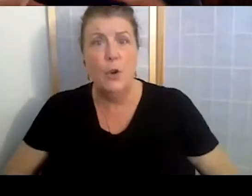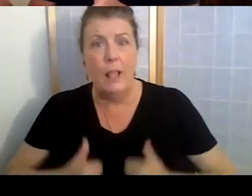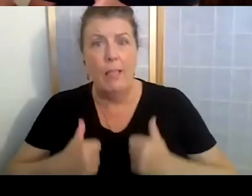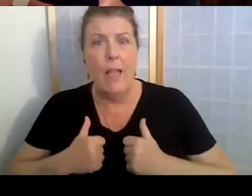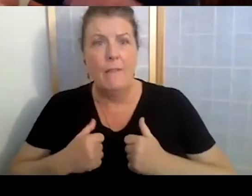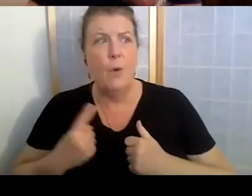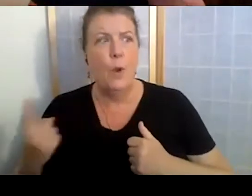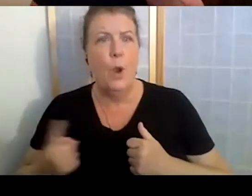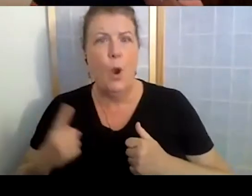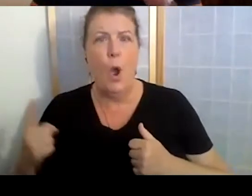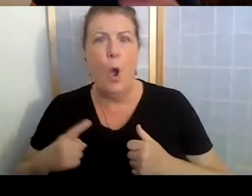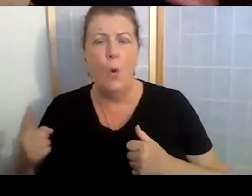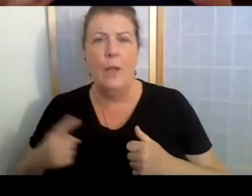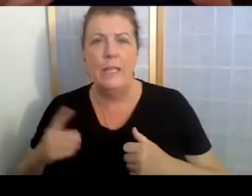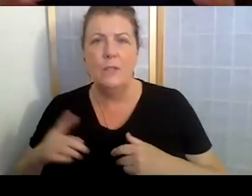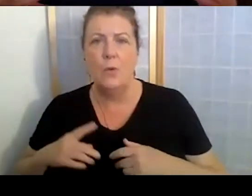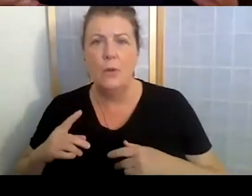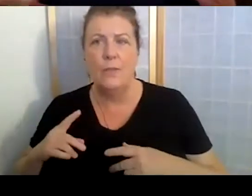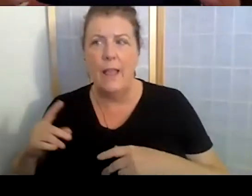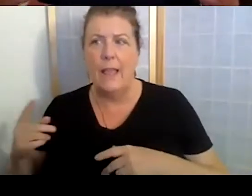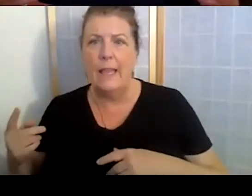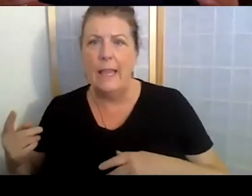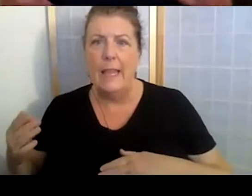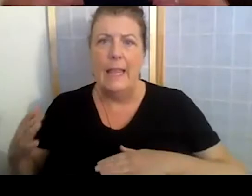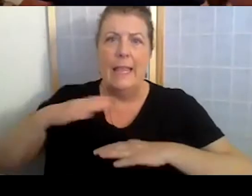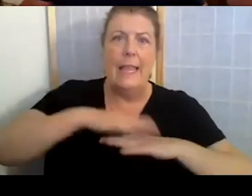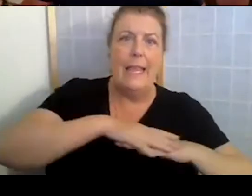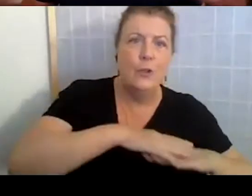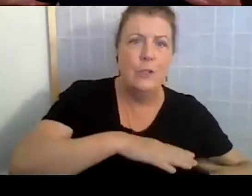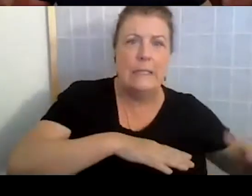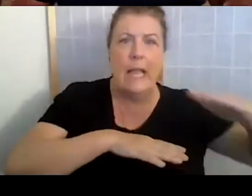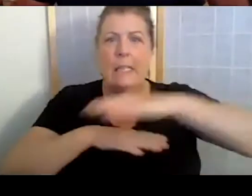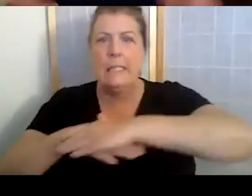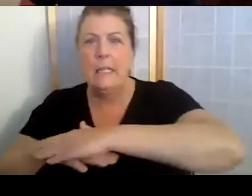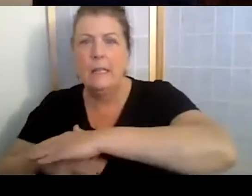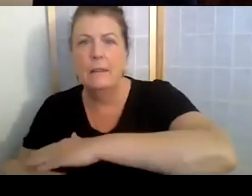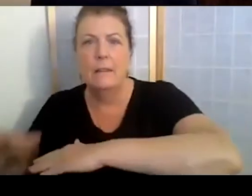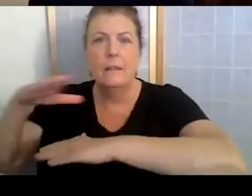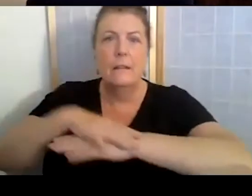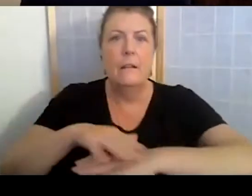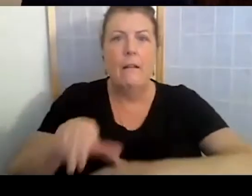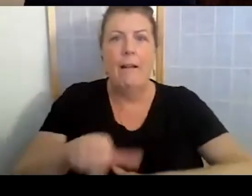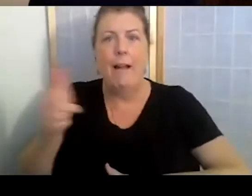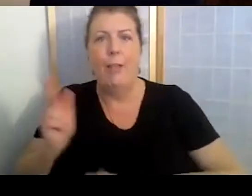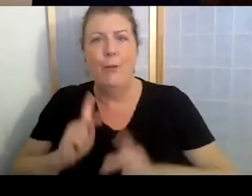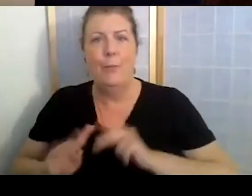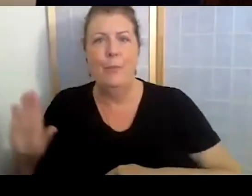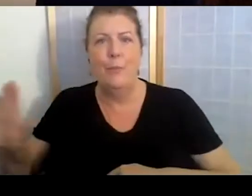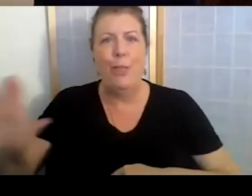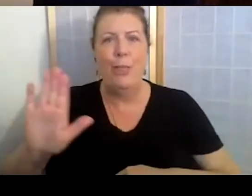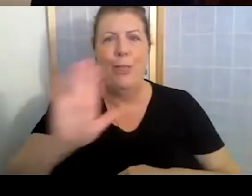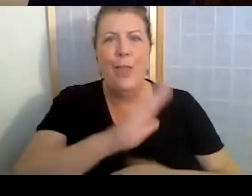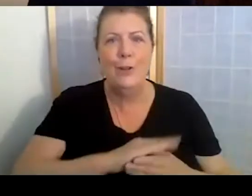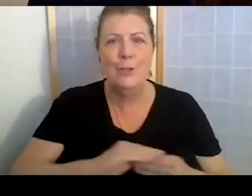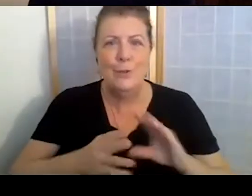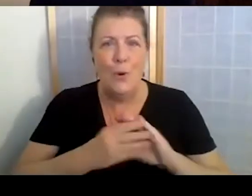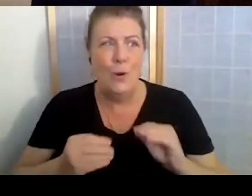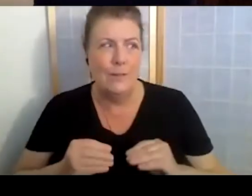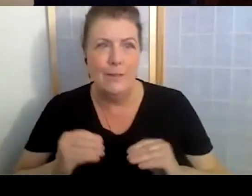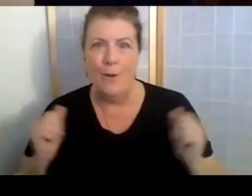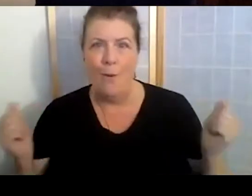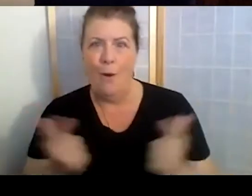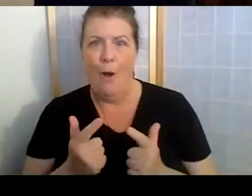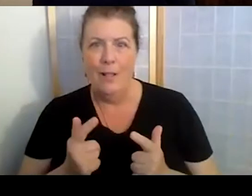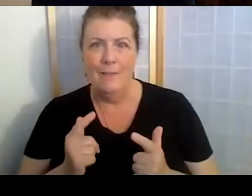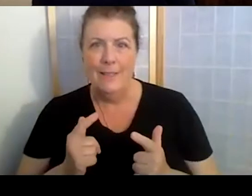point they are in their story. And so we're all the protagonist of our own, you know, epic television show until we get